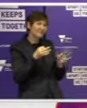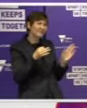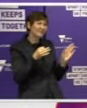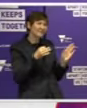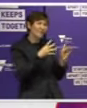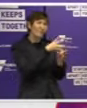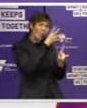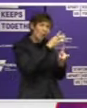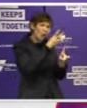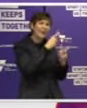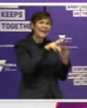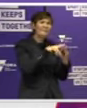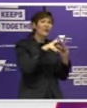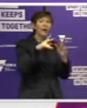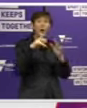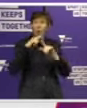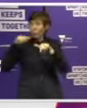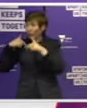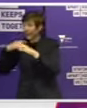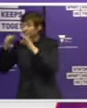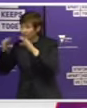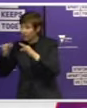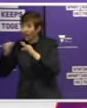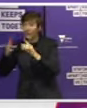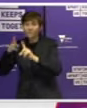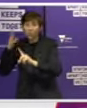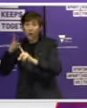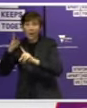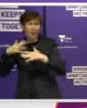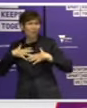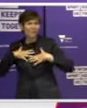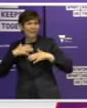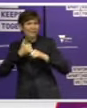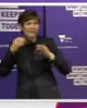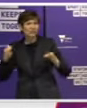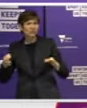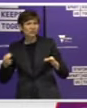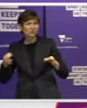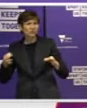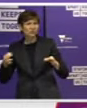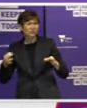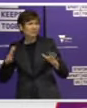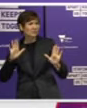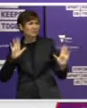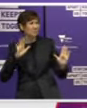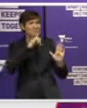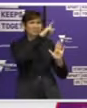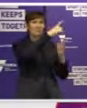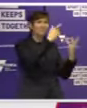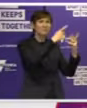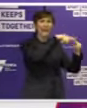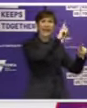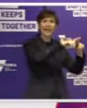If it were or weren't, is a matter for the board to determine, not for me. I'm not advancing theories on those matters. I was asked about it and I've